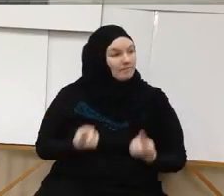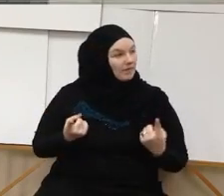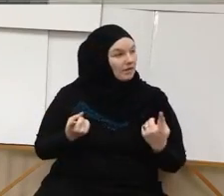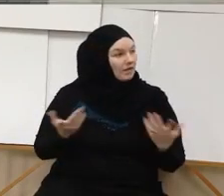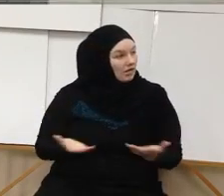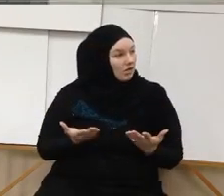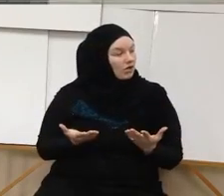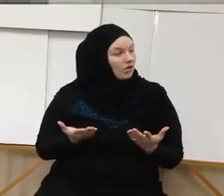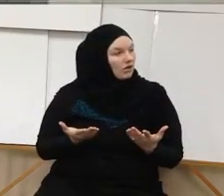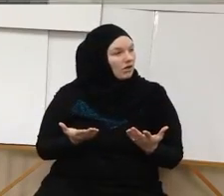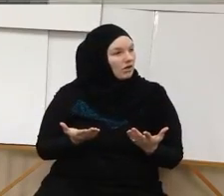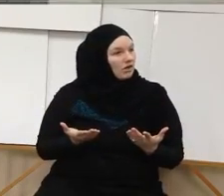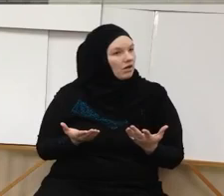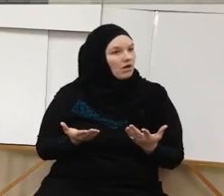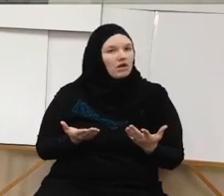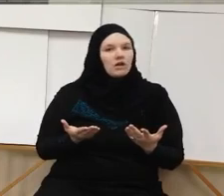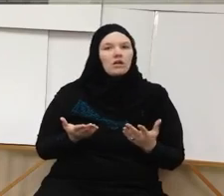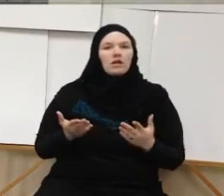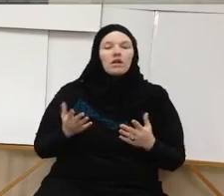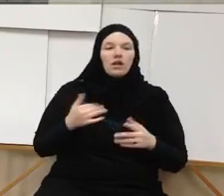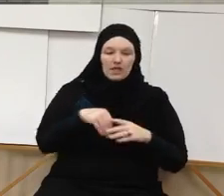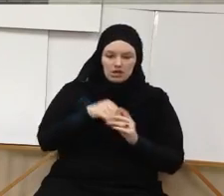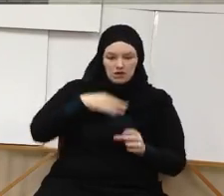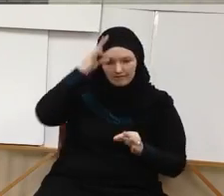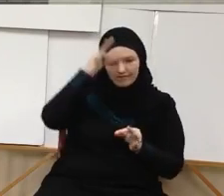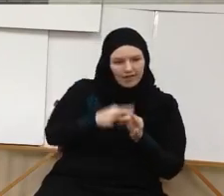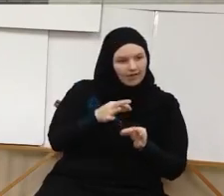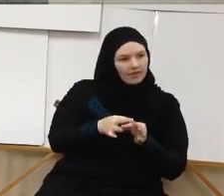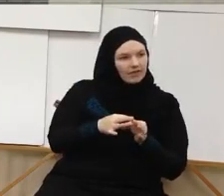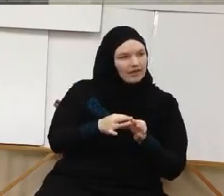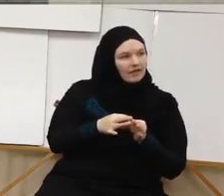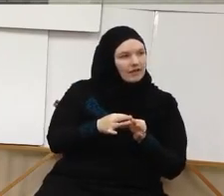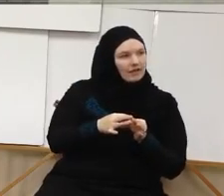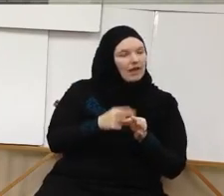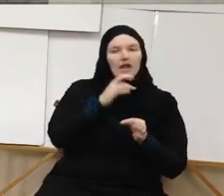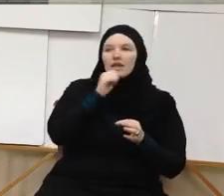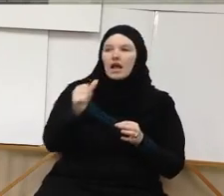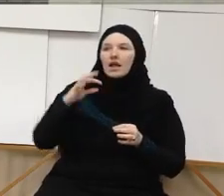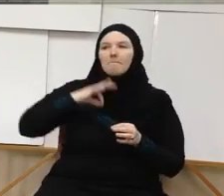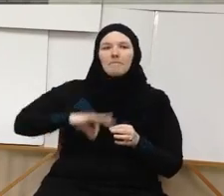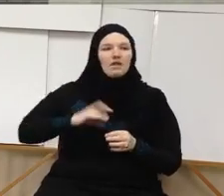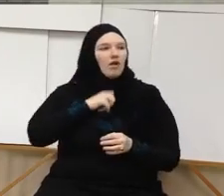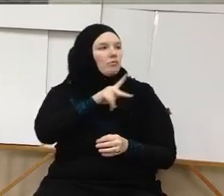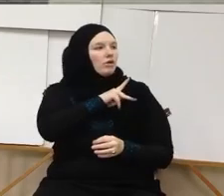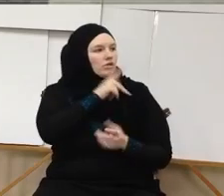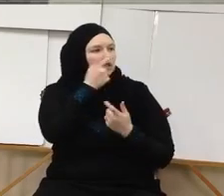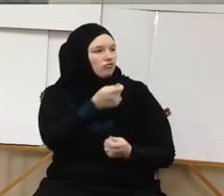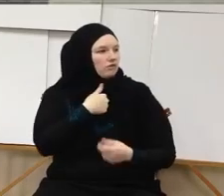we anchor what we do in our faith, not in benefit and personal interest.